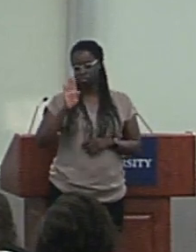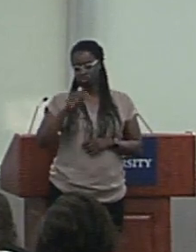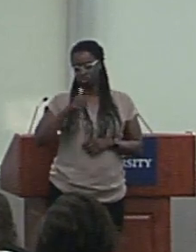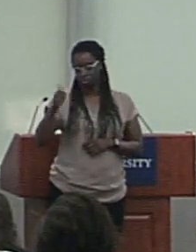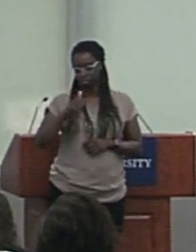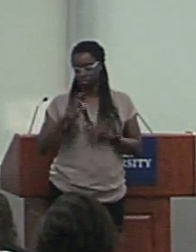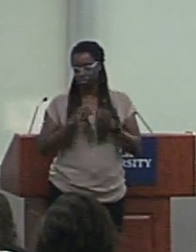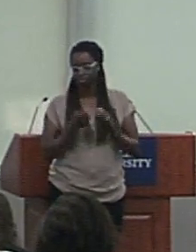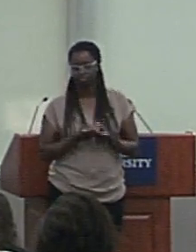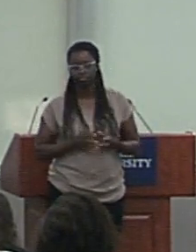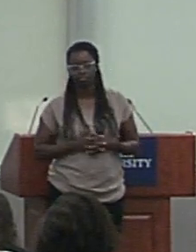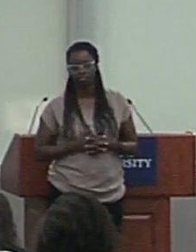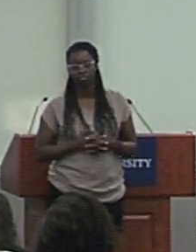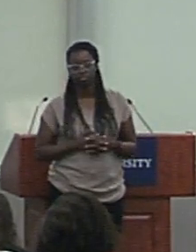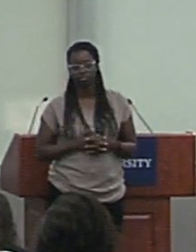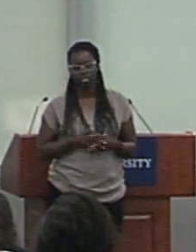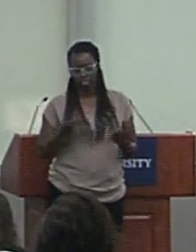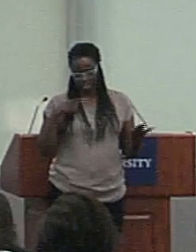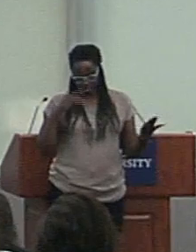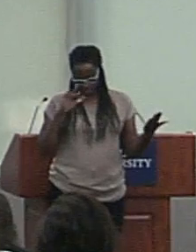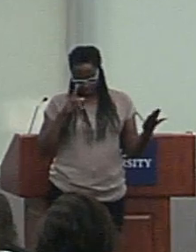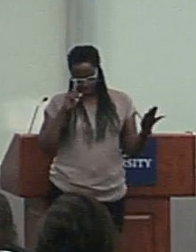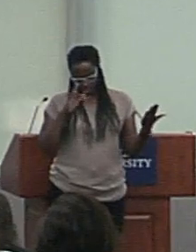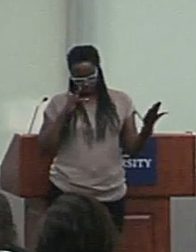And what else will I mention?